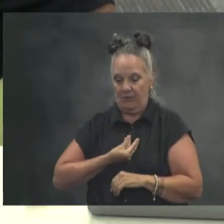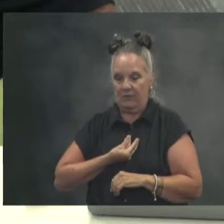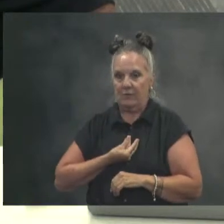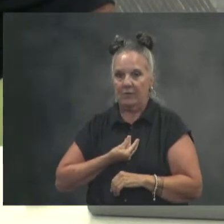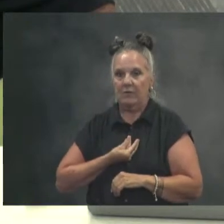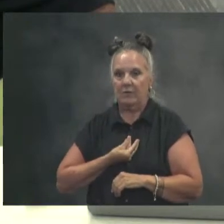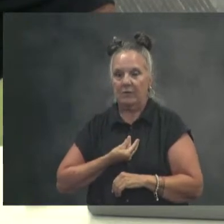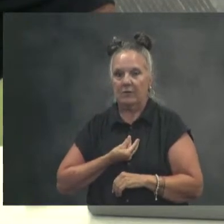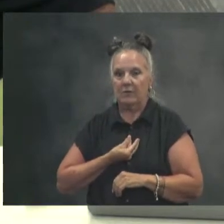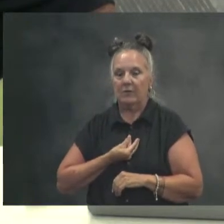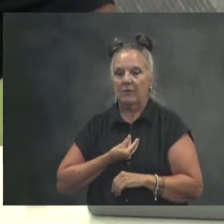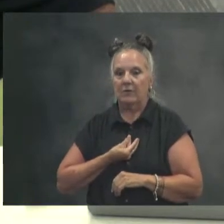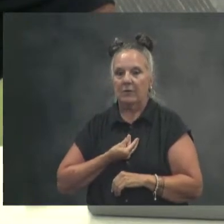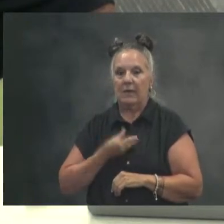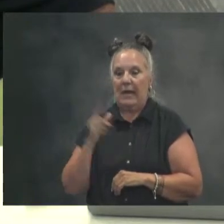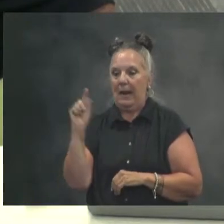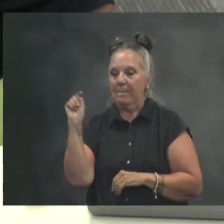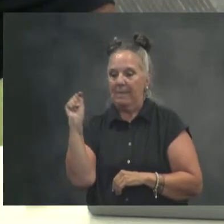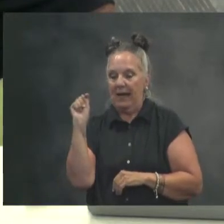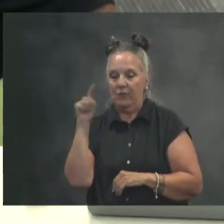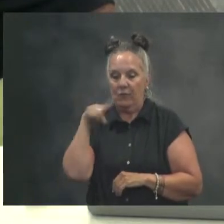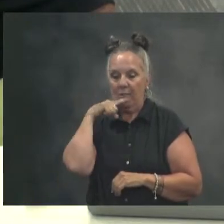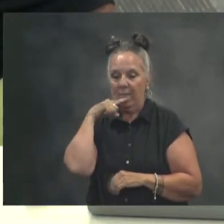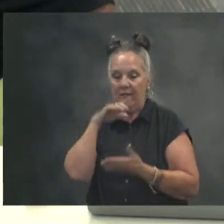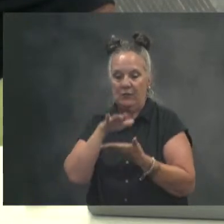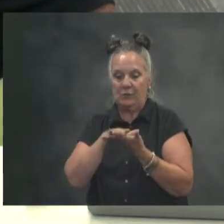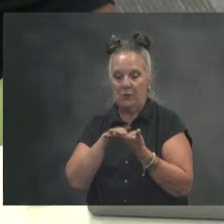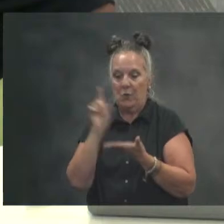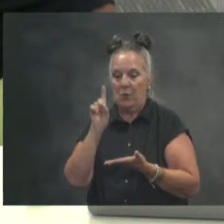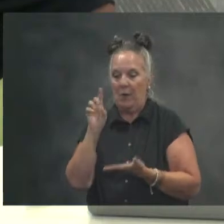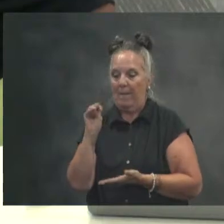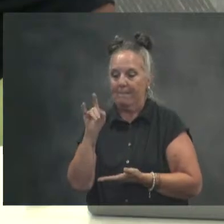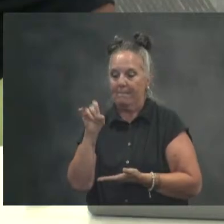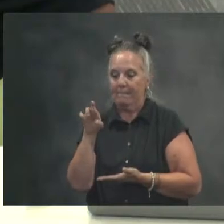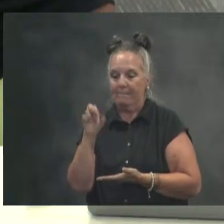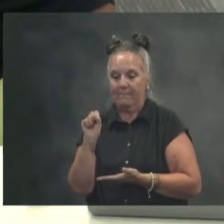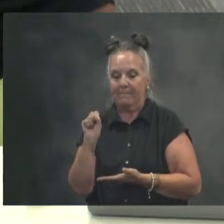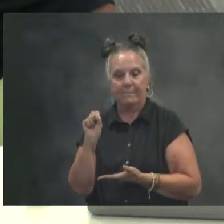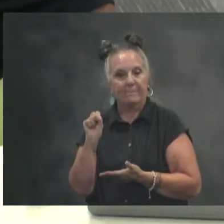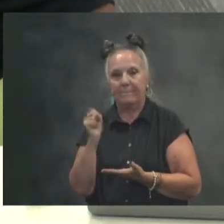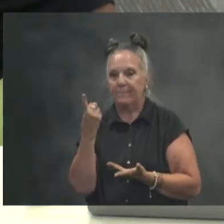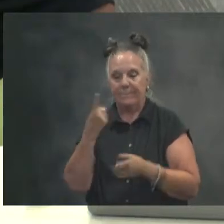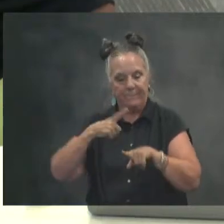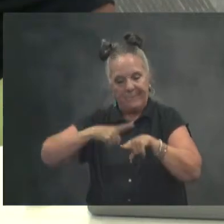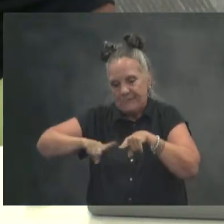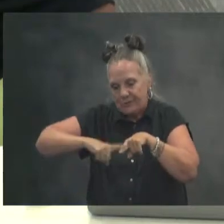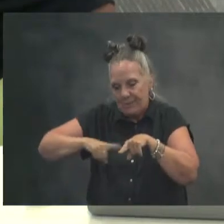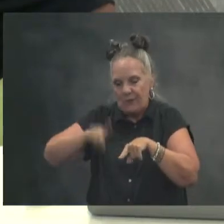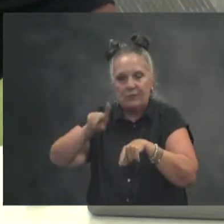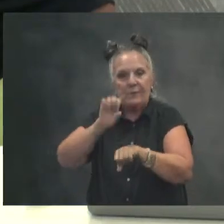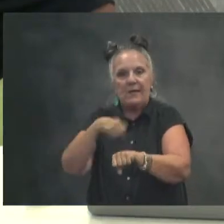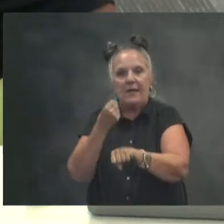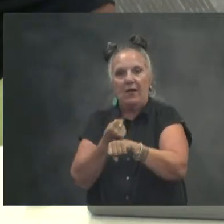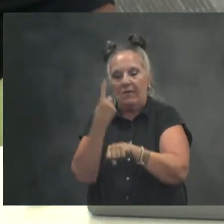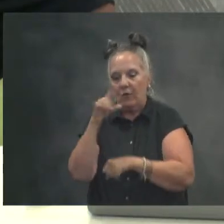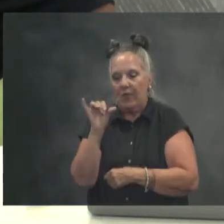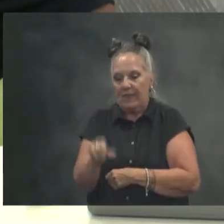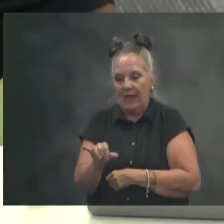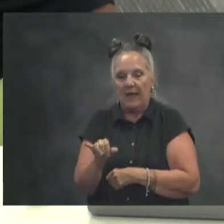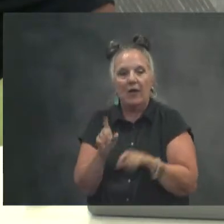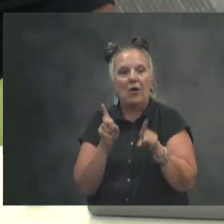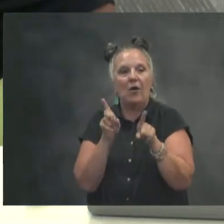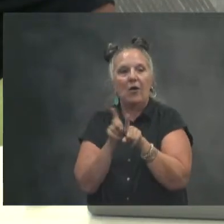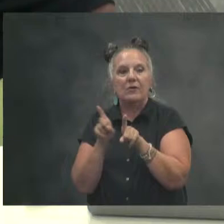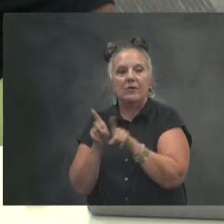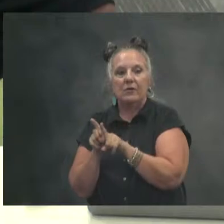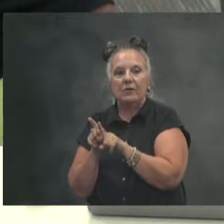in the bathrooms of public schools where minors are, shame on you. You ought to be locked up for that. And